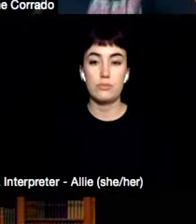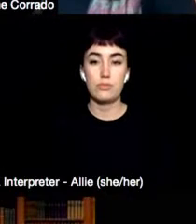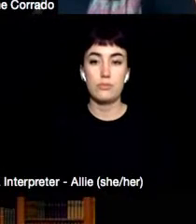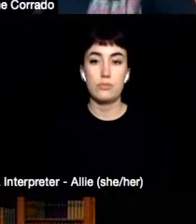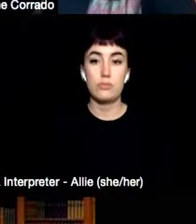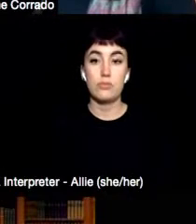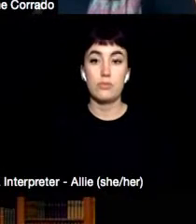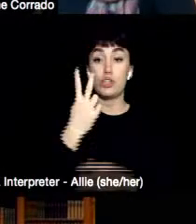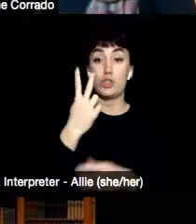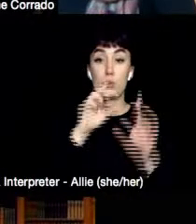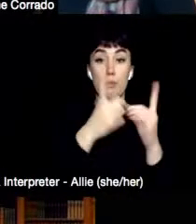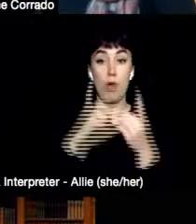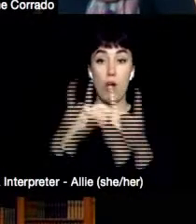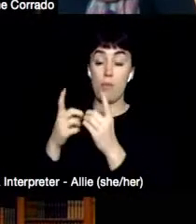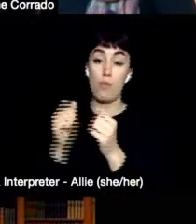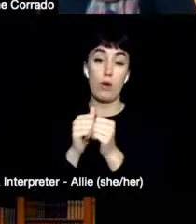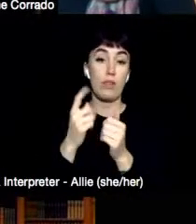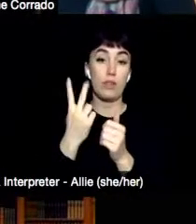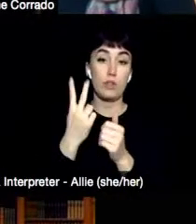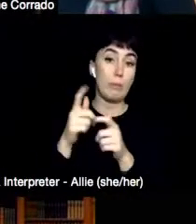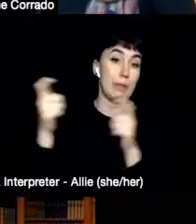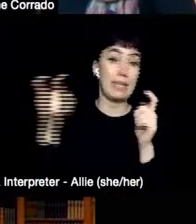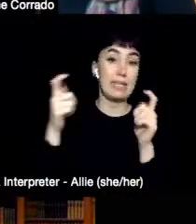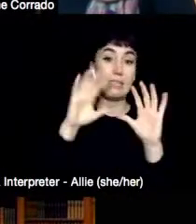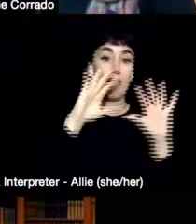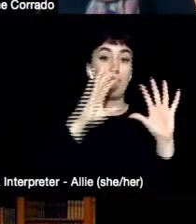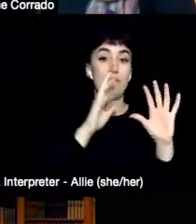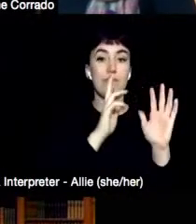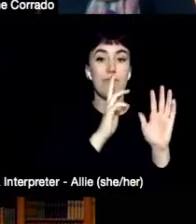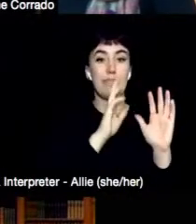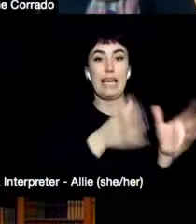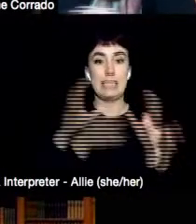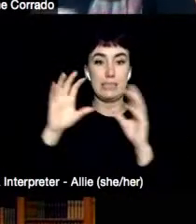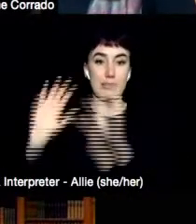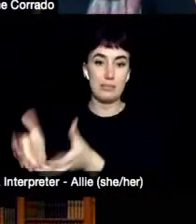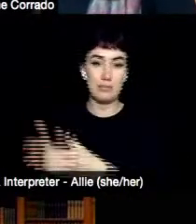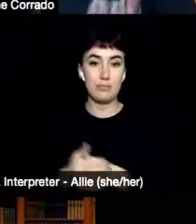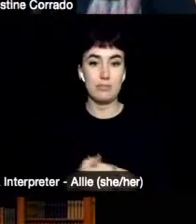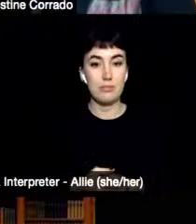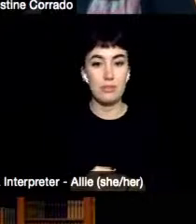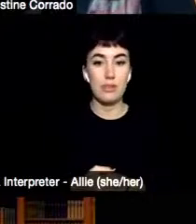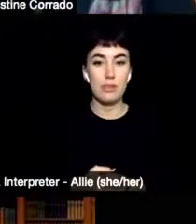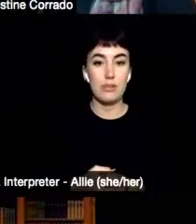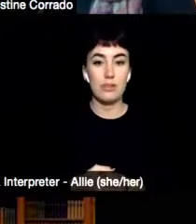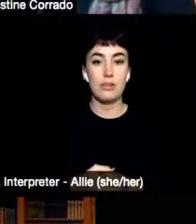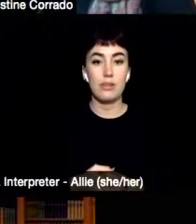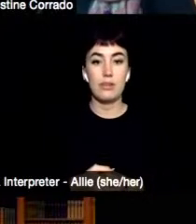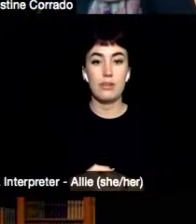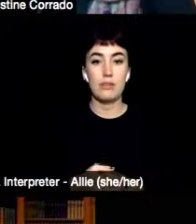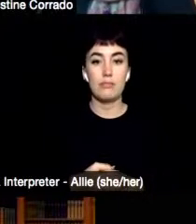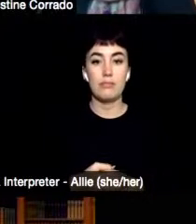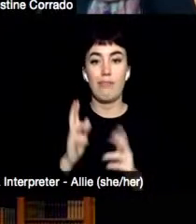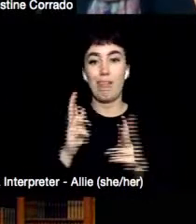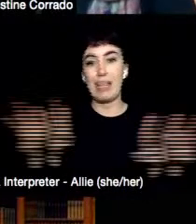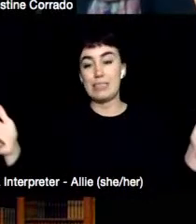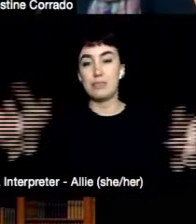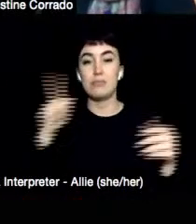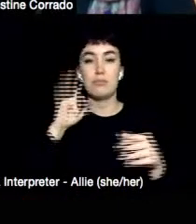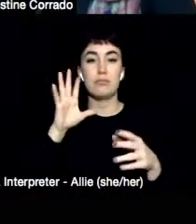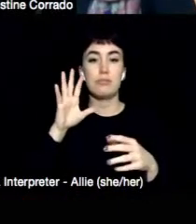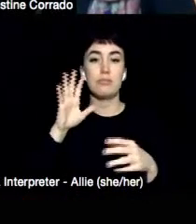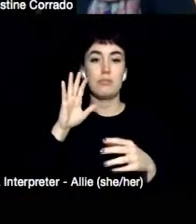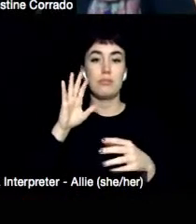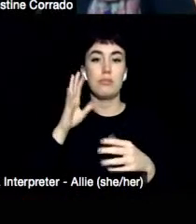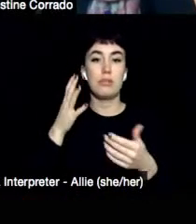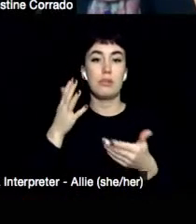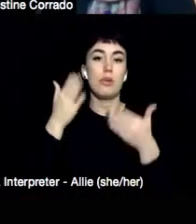Our two departments with our fleets each are participating in, proposing to participate in